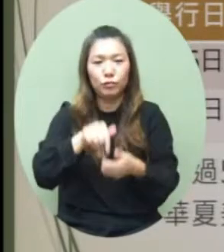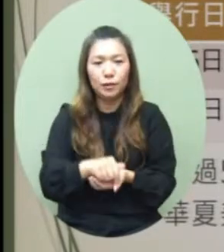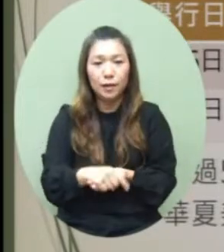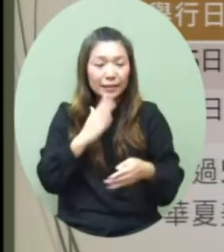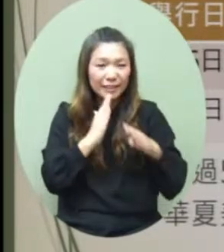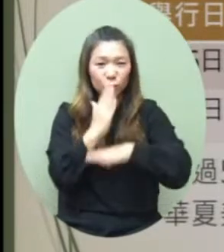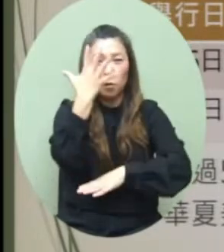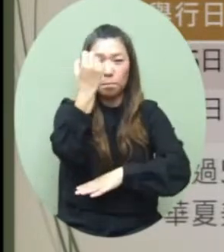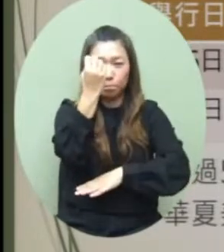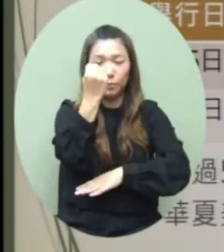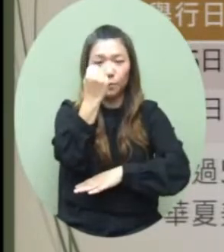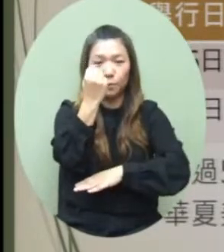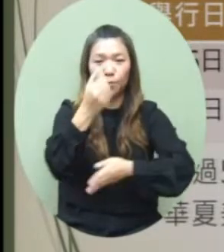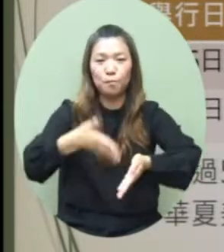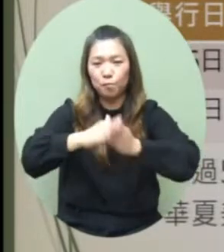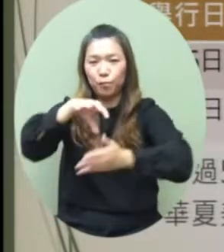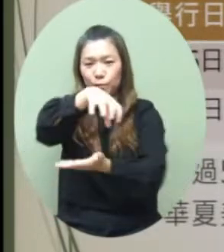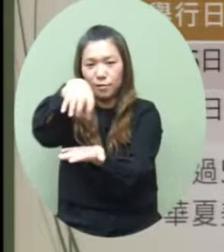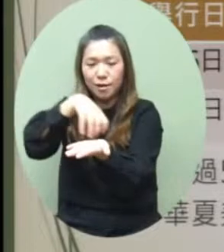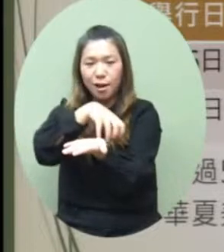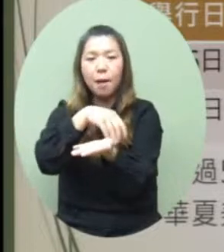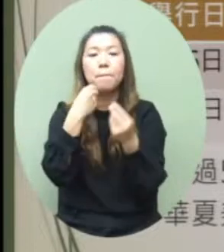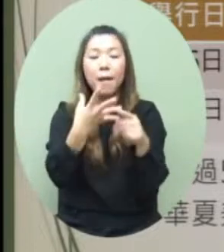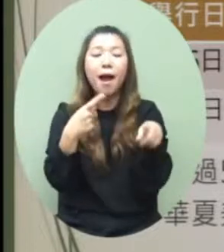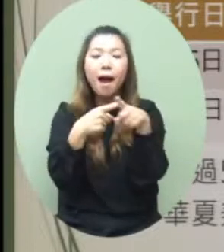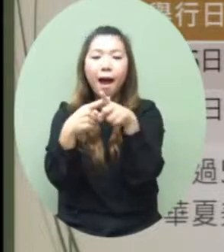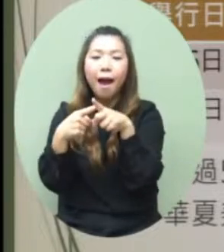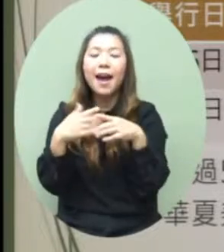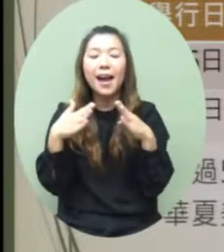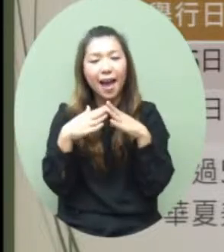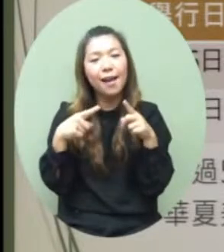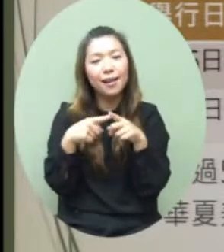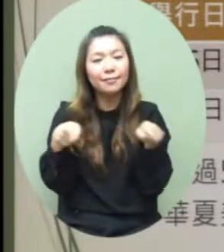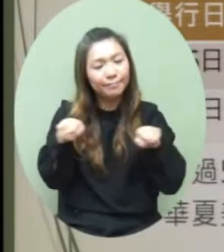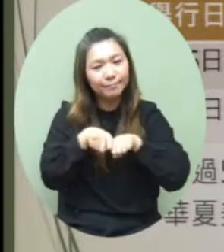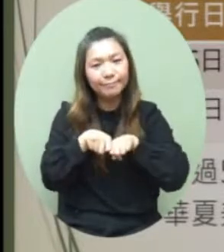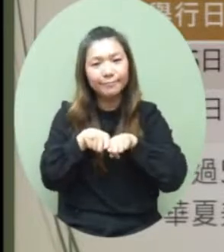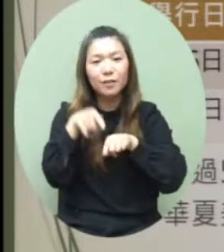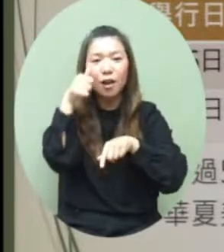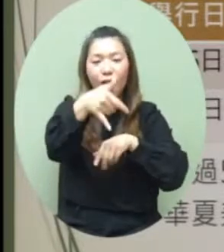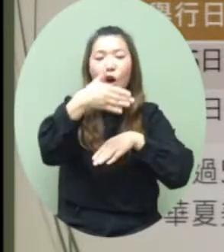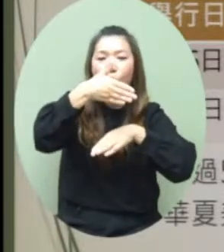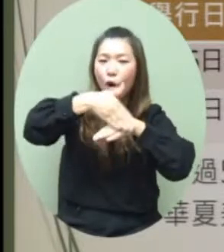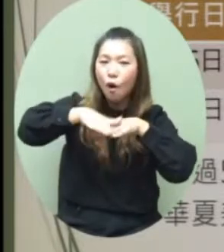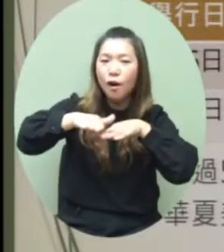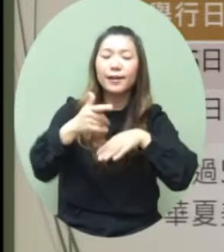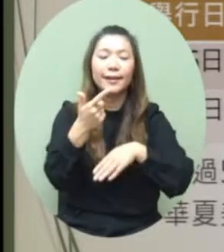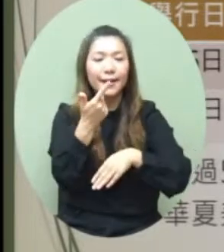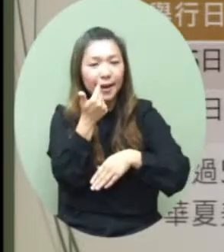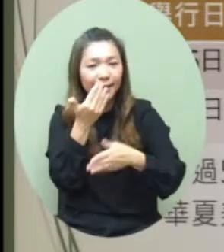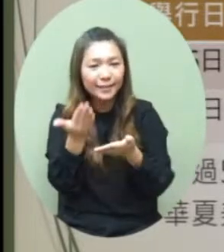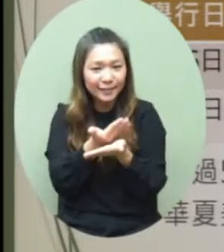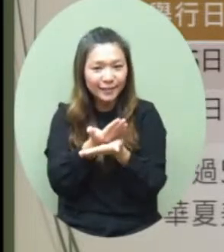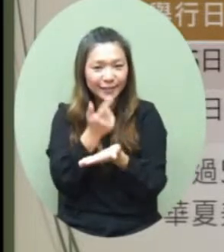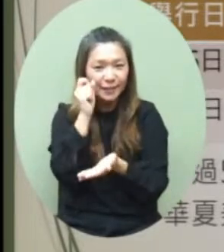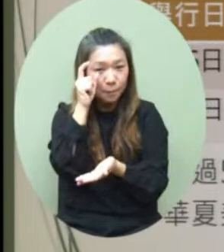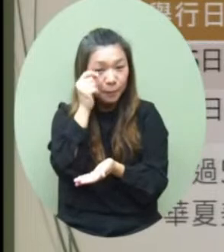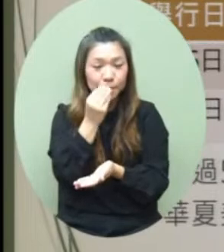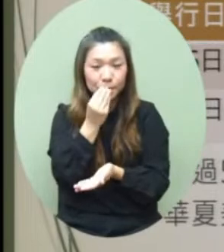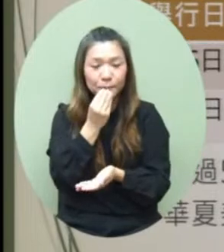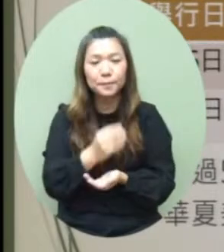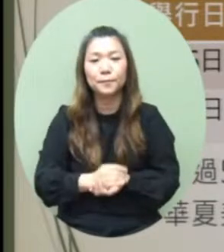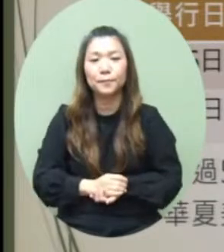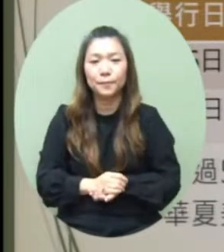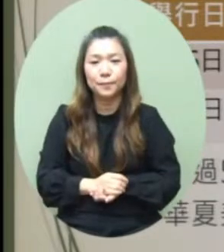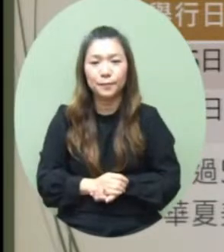cuisine together with the old Hong Kong style cuisine. We have over 50 booths for Hong Kong